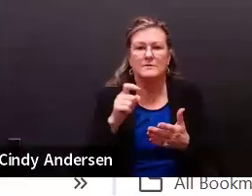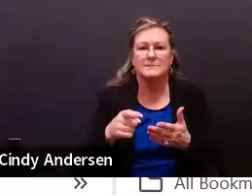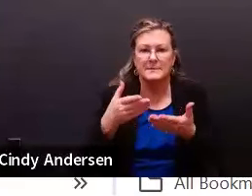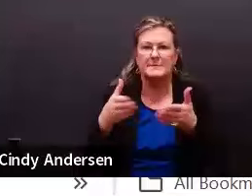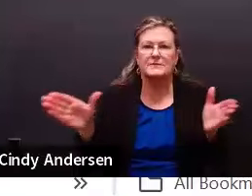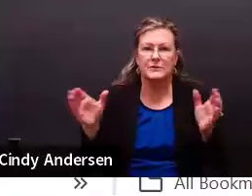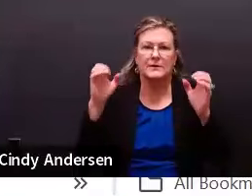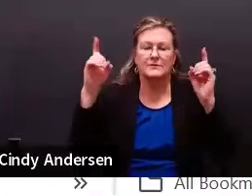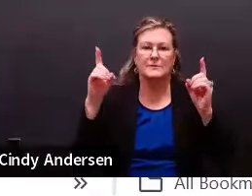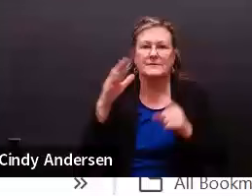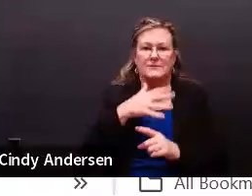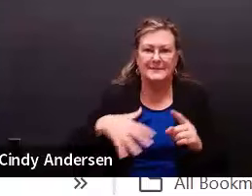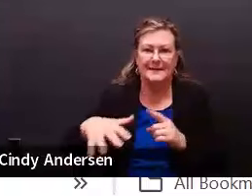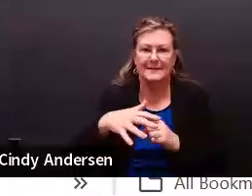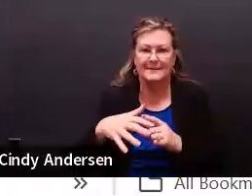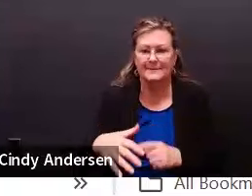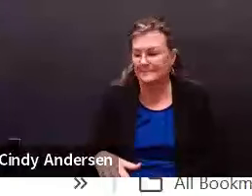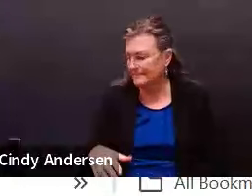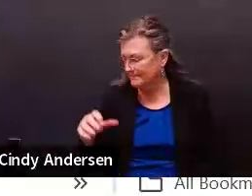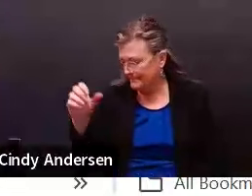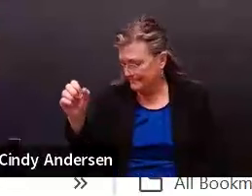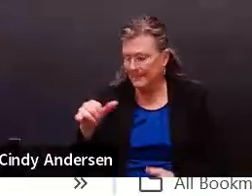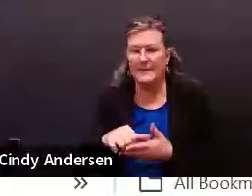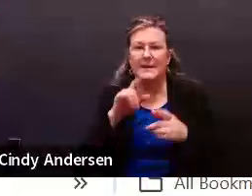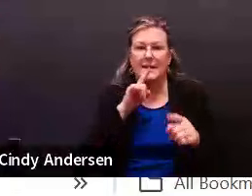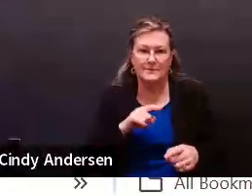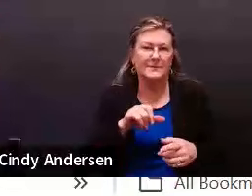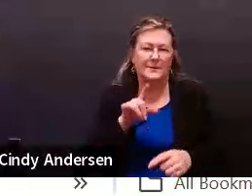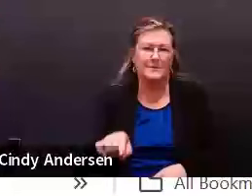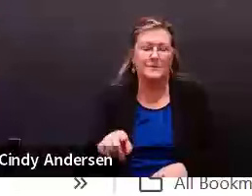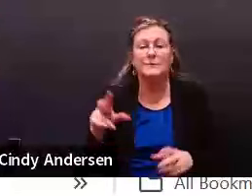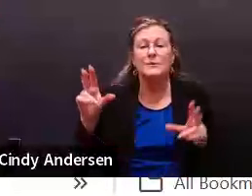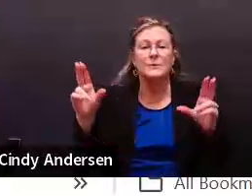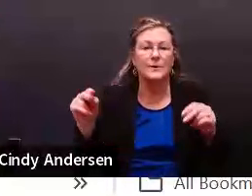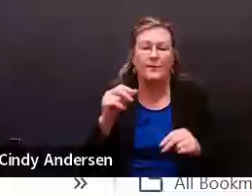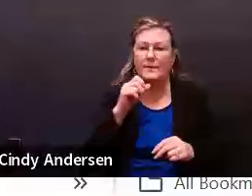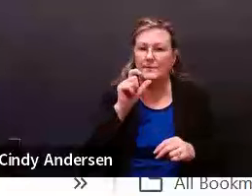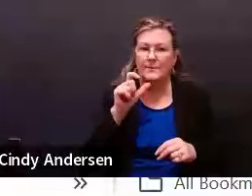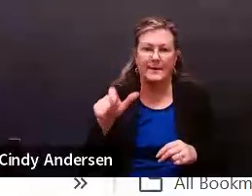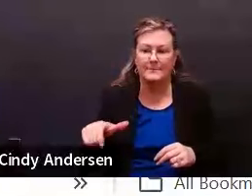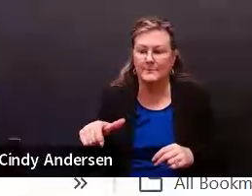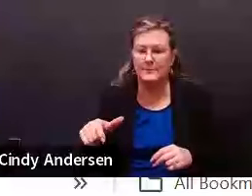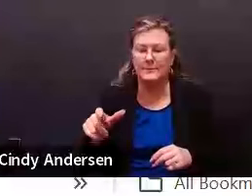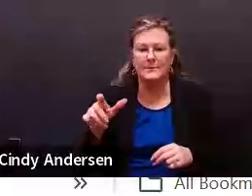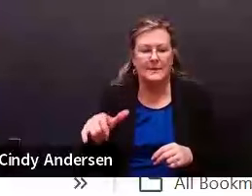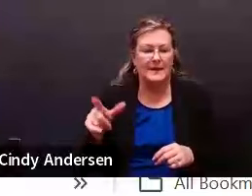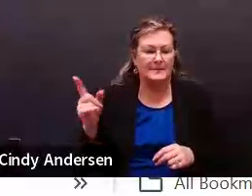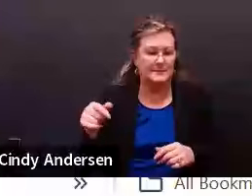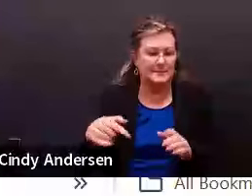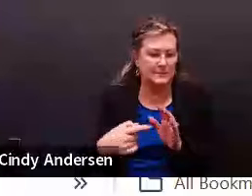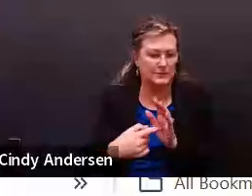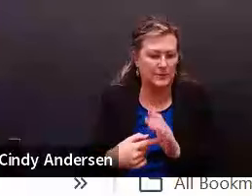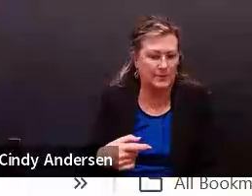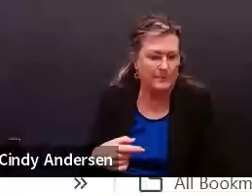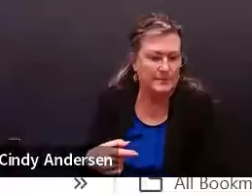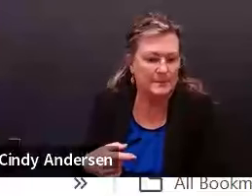setting anymore? Yeah, so that answers that. So no, they do not. So that's kind of what this shows in this